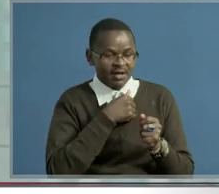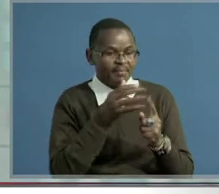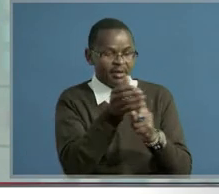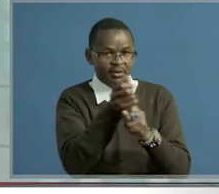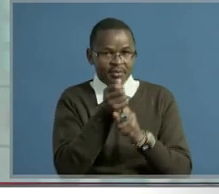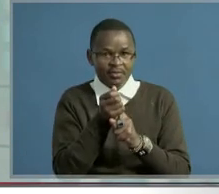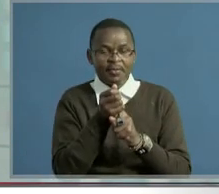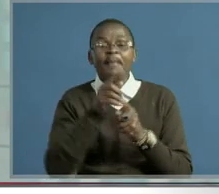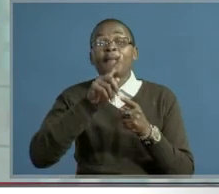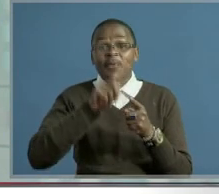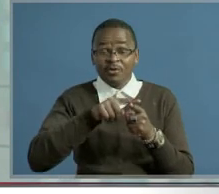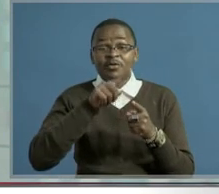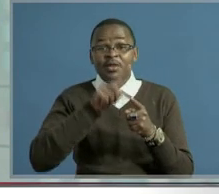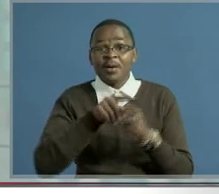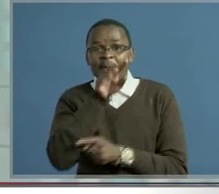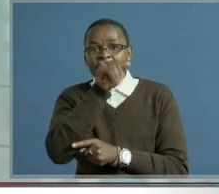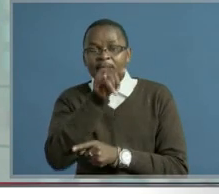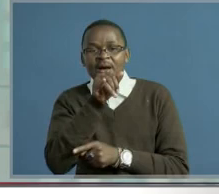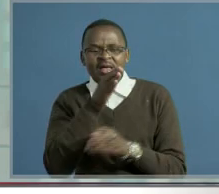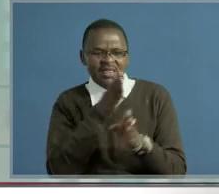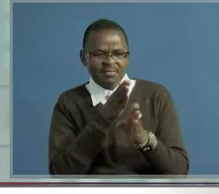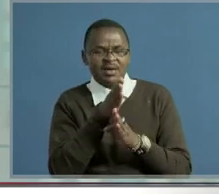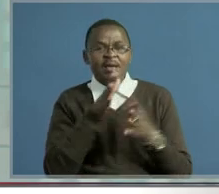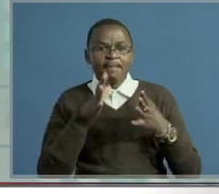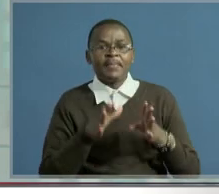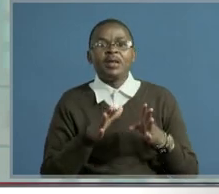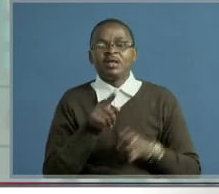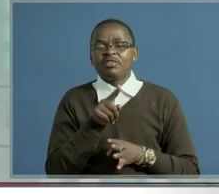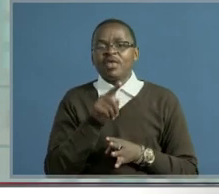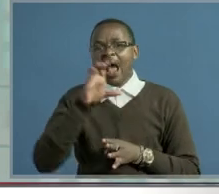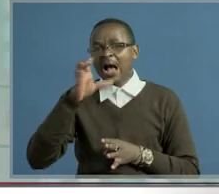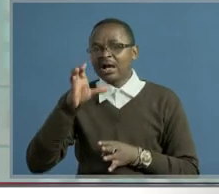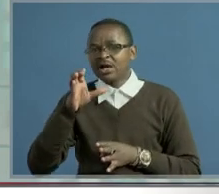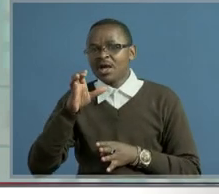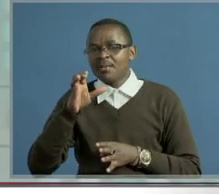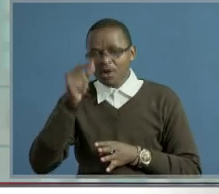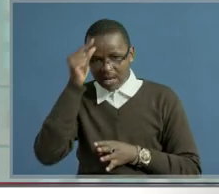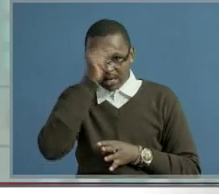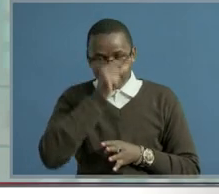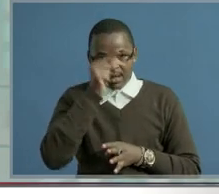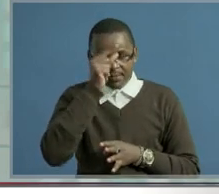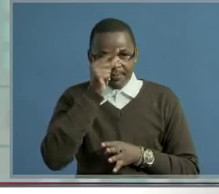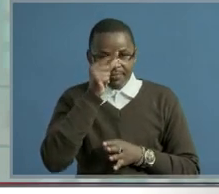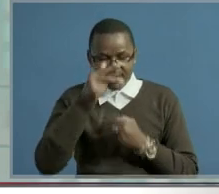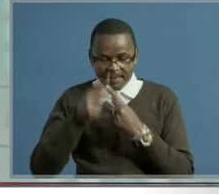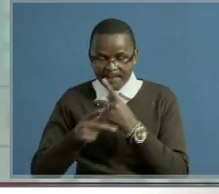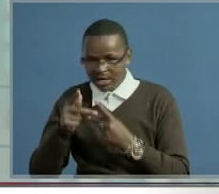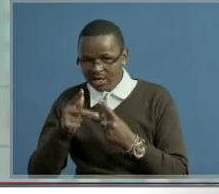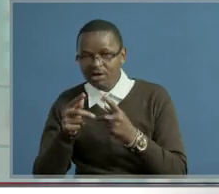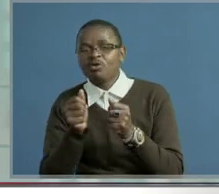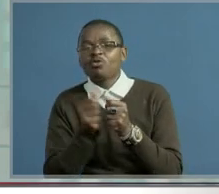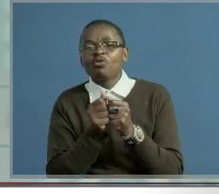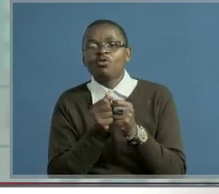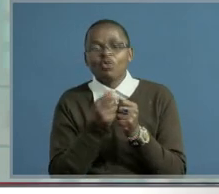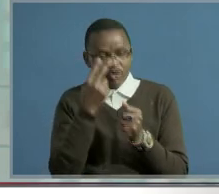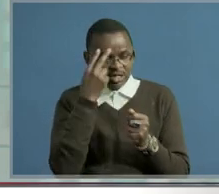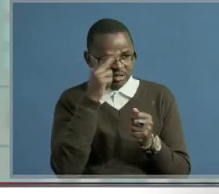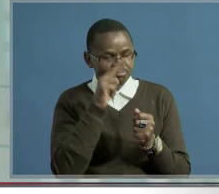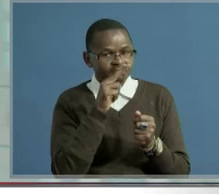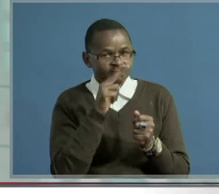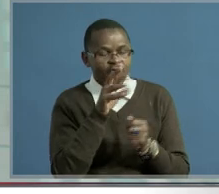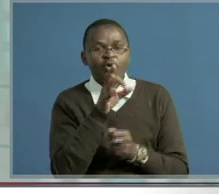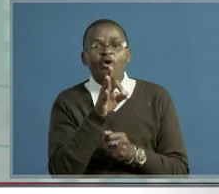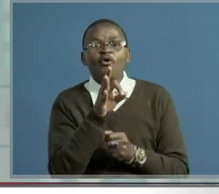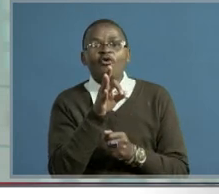received with positivity by the main stakeholders and the county administration the partnership will see the setting